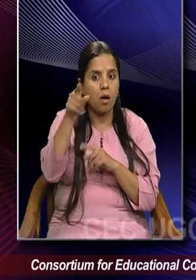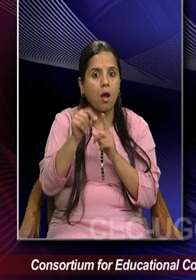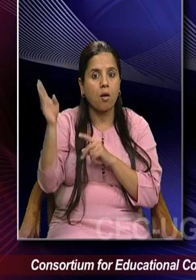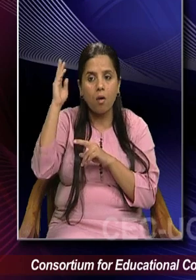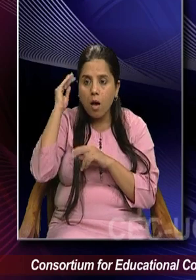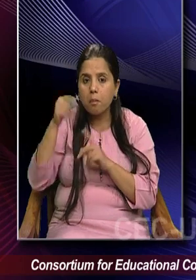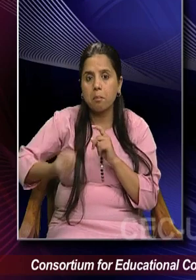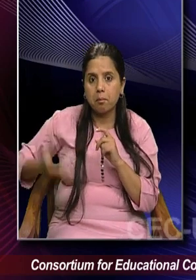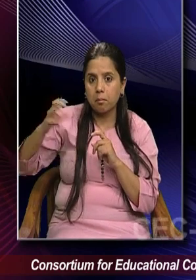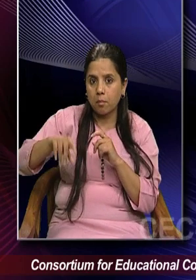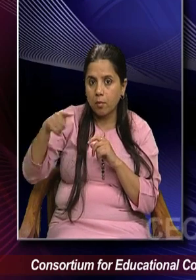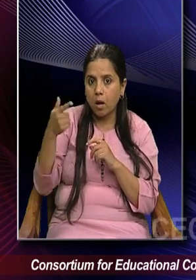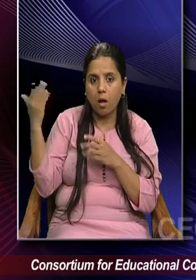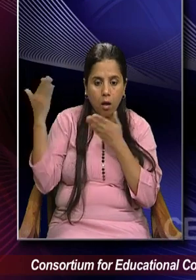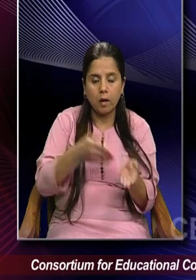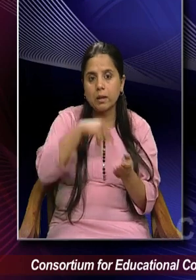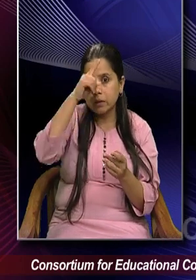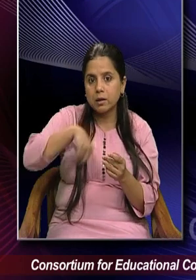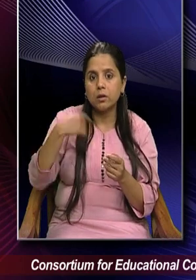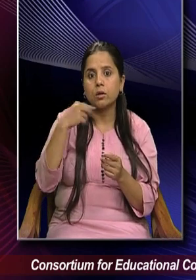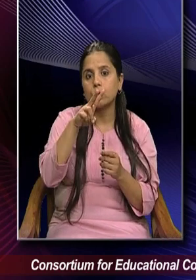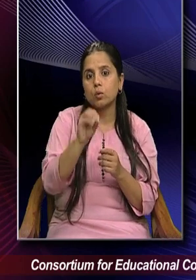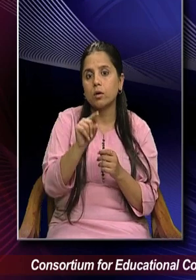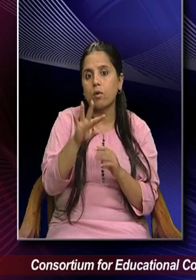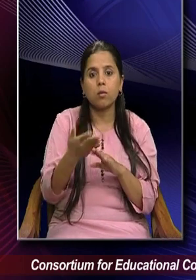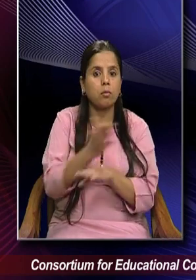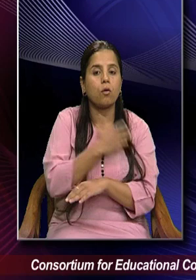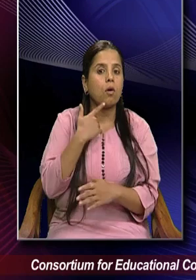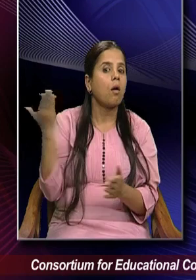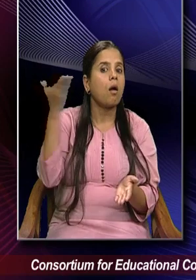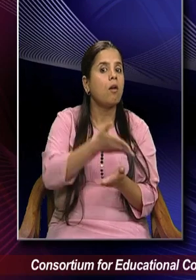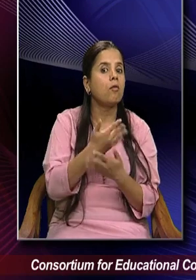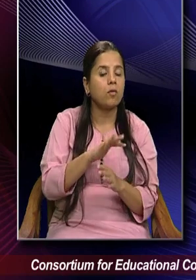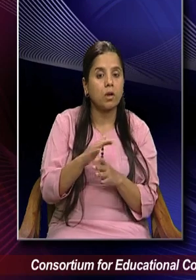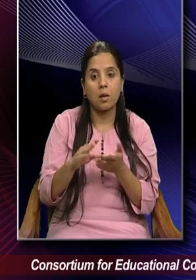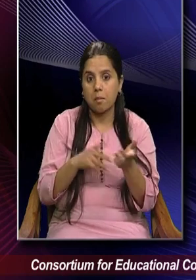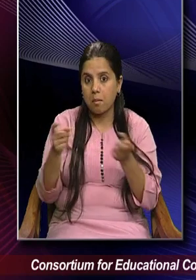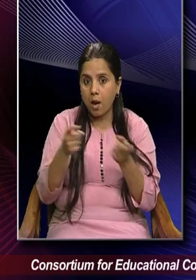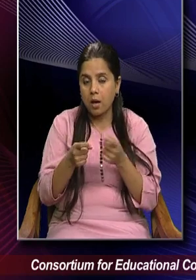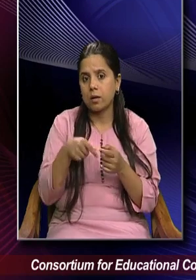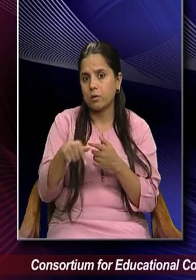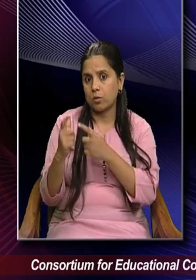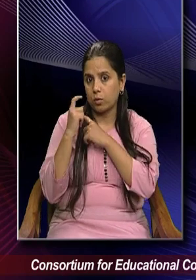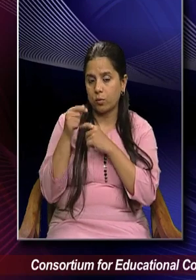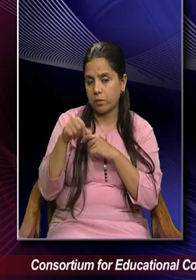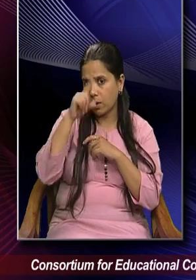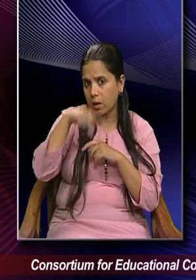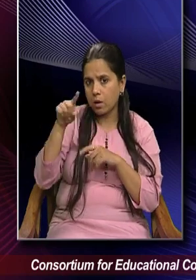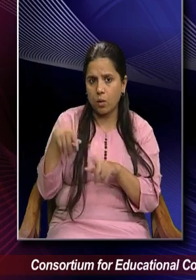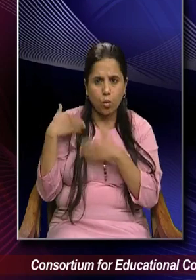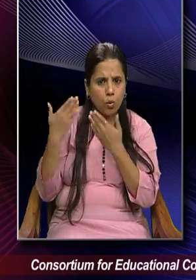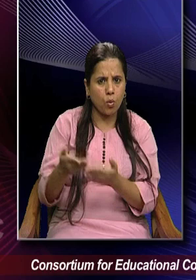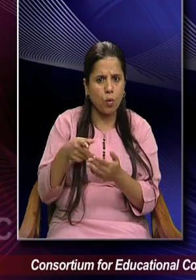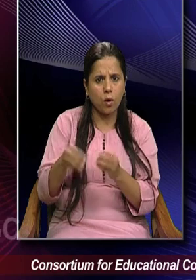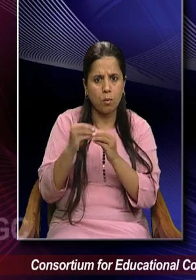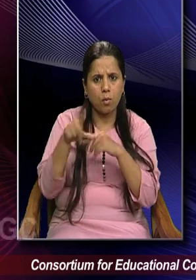and Afghanistan and arrived in India before 2014. Before management and security concern, India's long porous